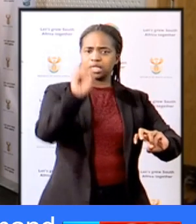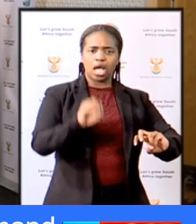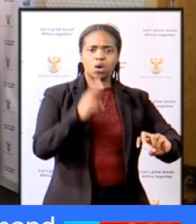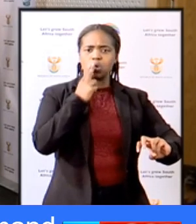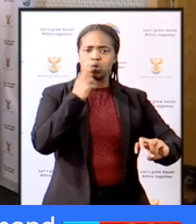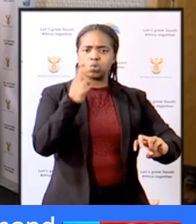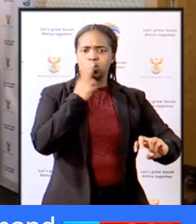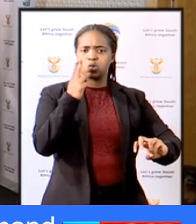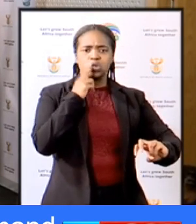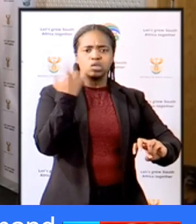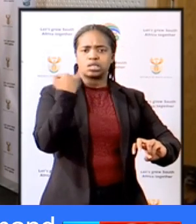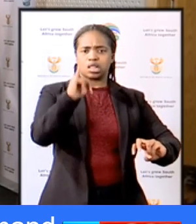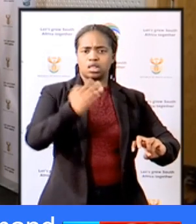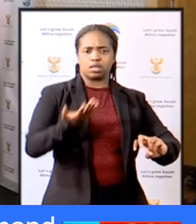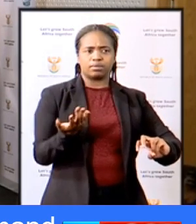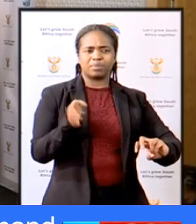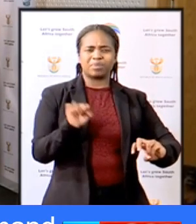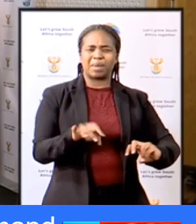still smoking.